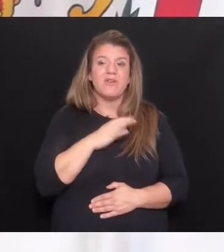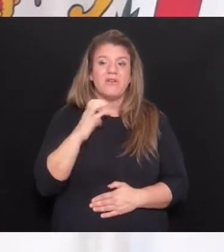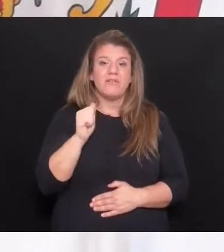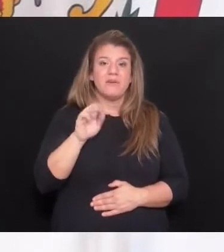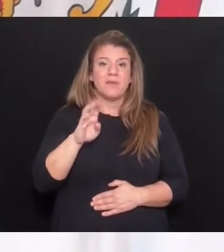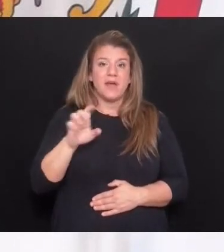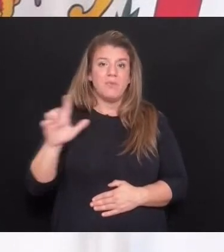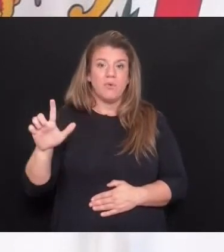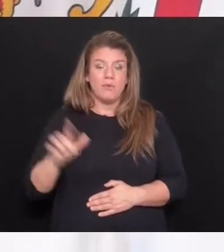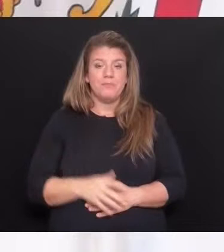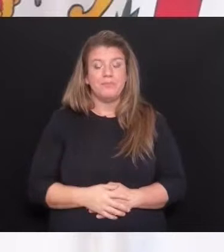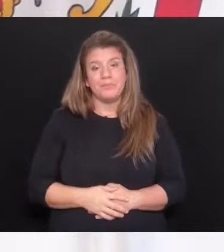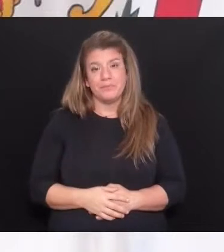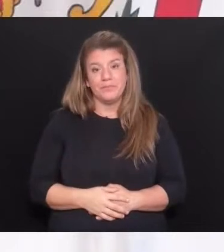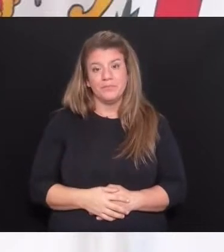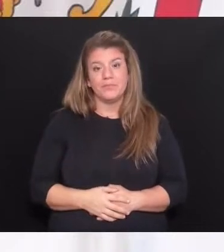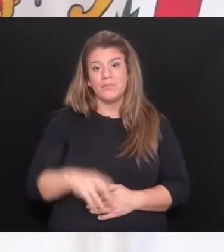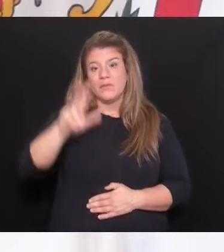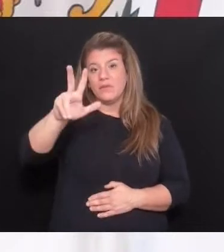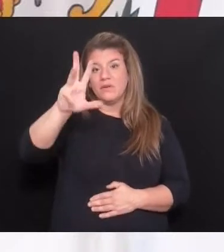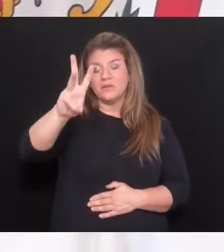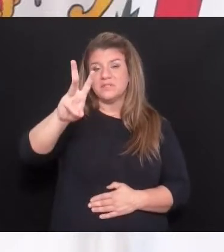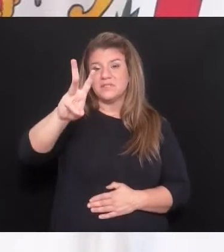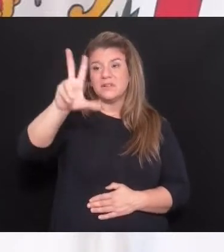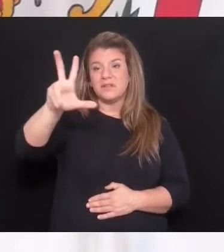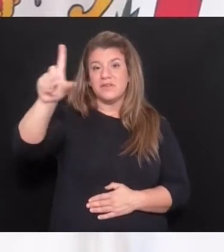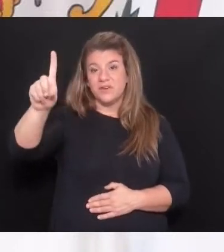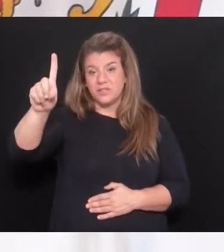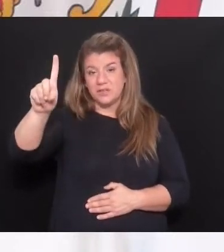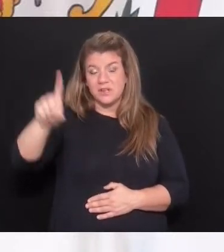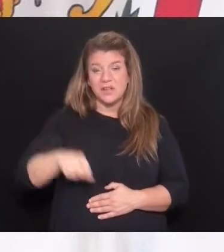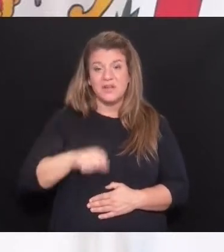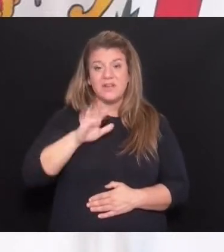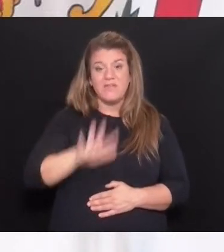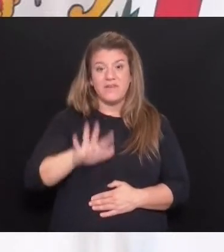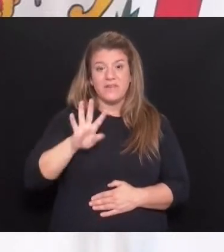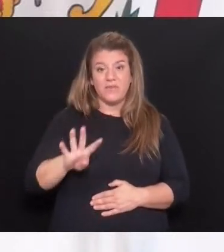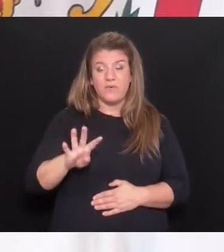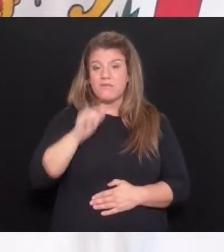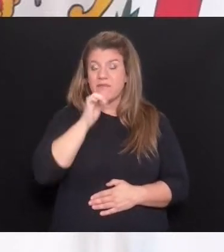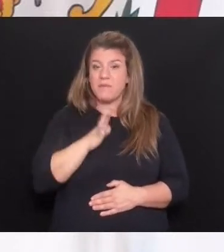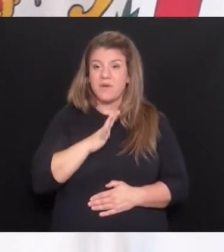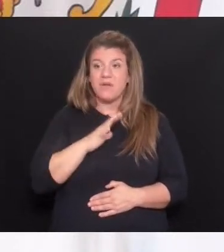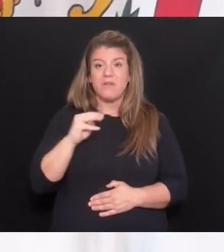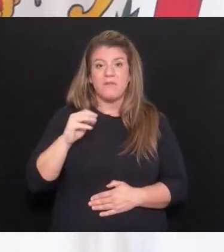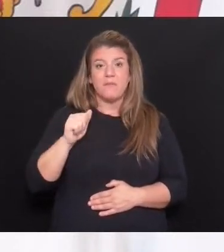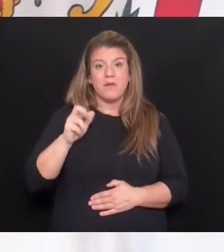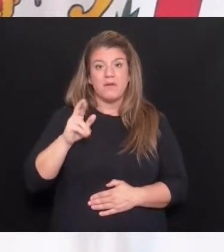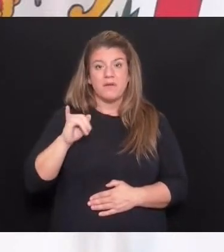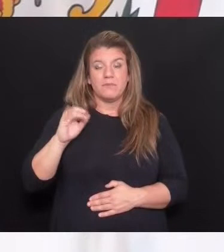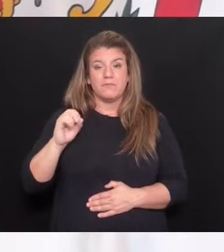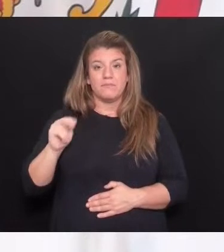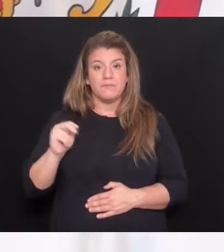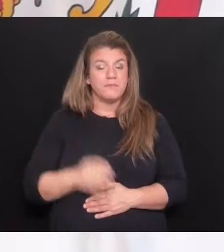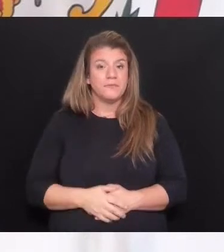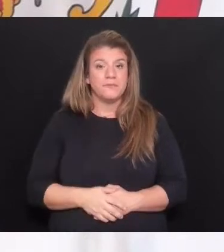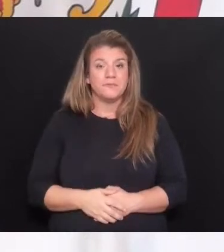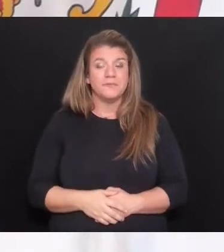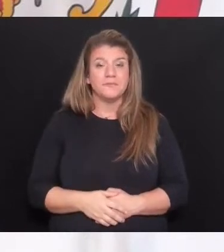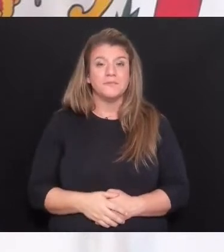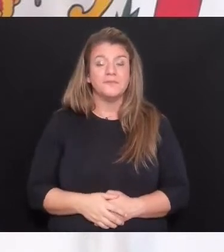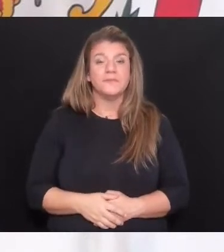Cabell County. The 3,631st death is a 54-year-old female from Marion County.